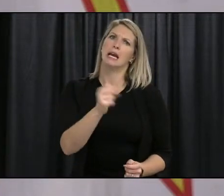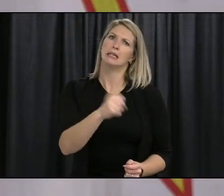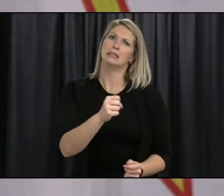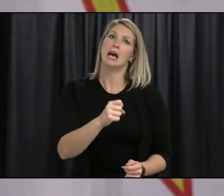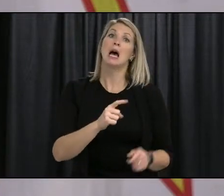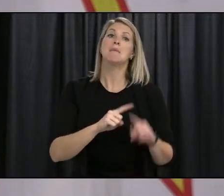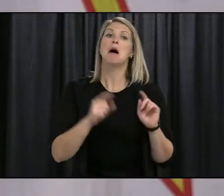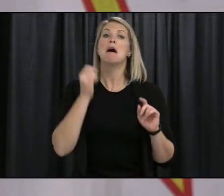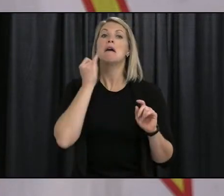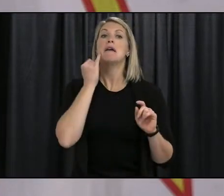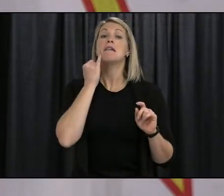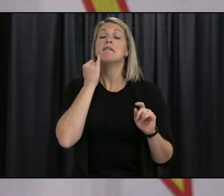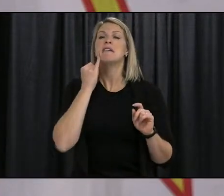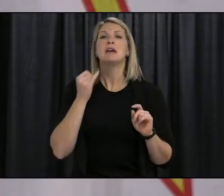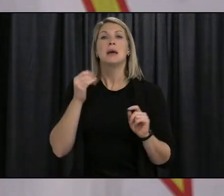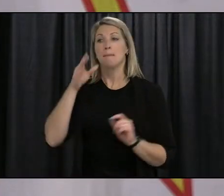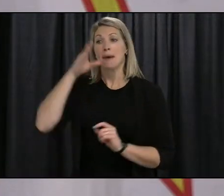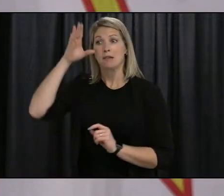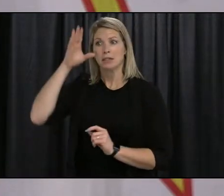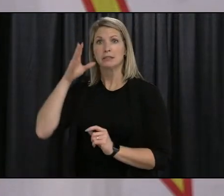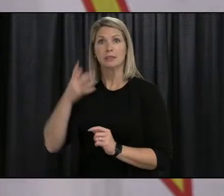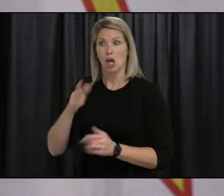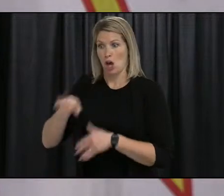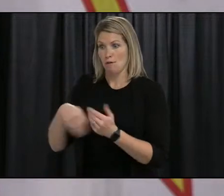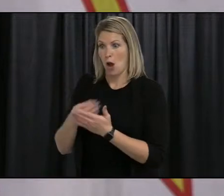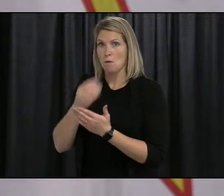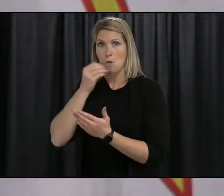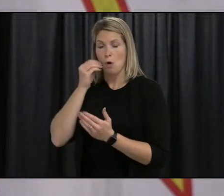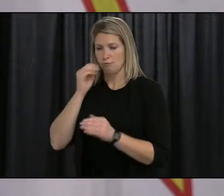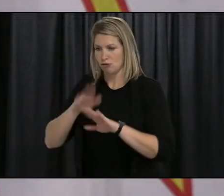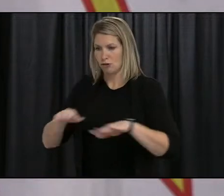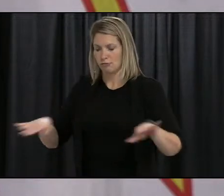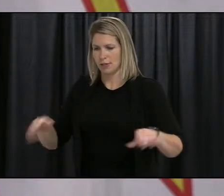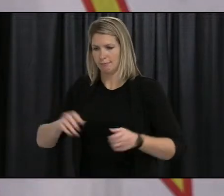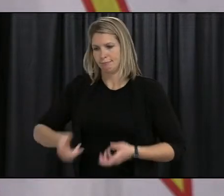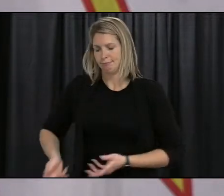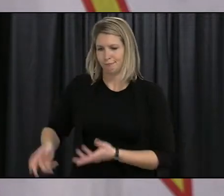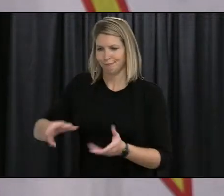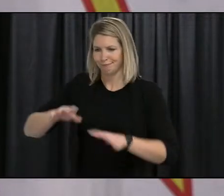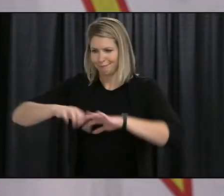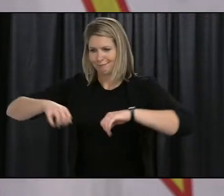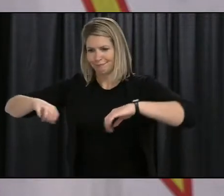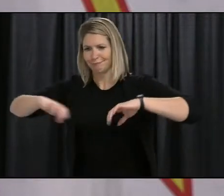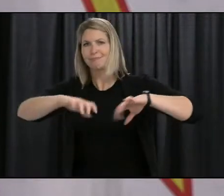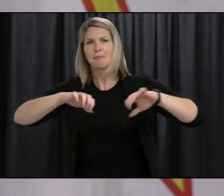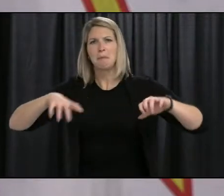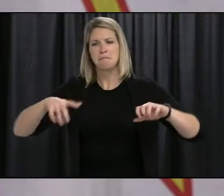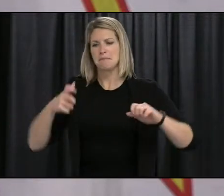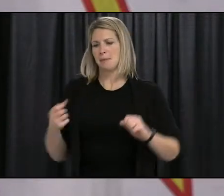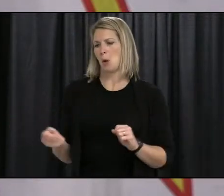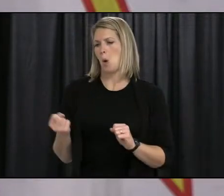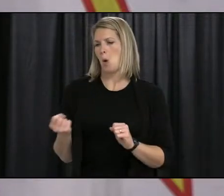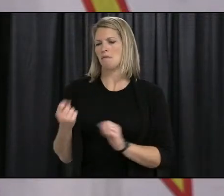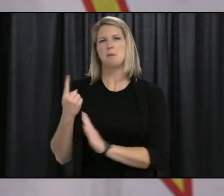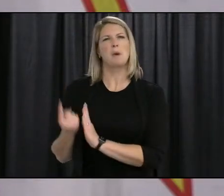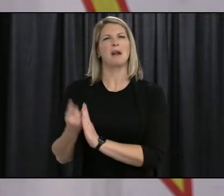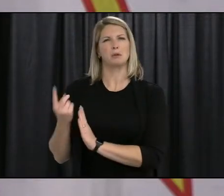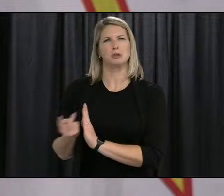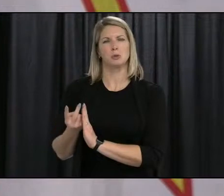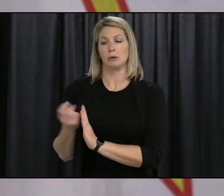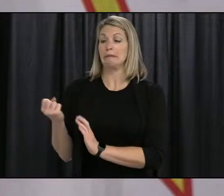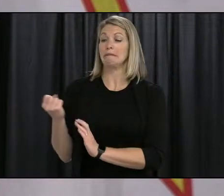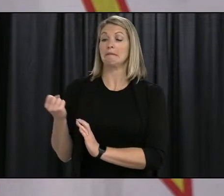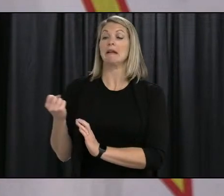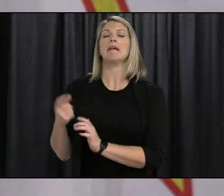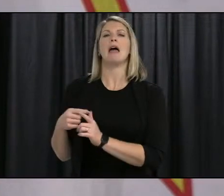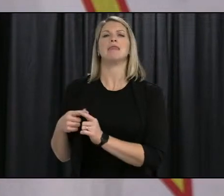any collected treats not wrapped in individual bags for a few hours. The most important thing to remember is that if you are feeling